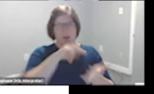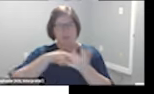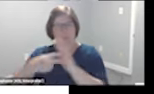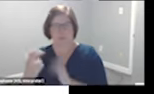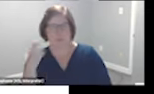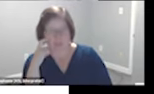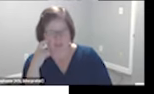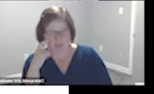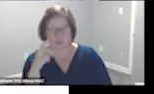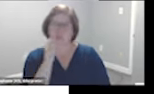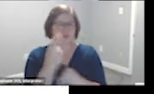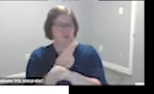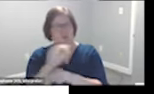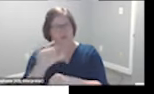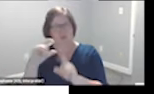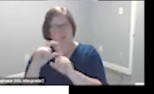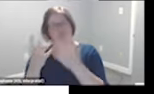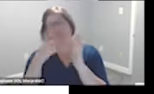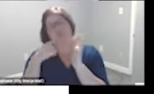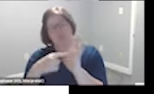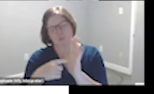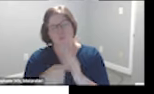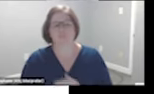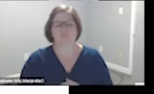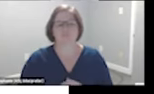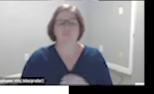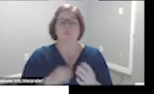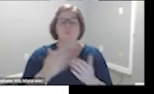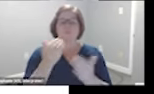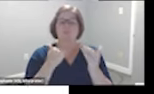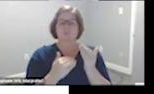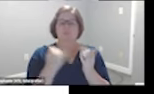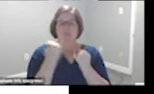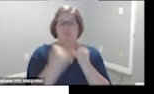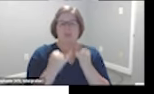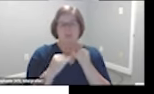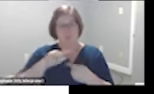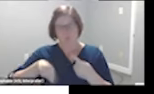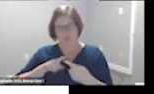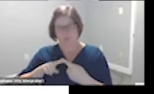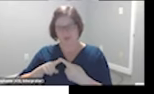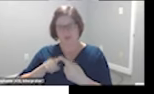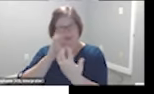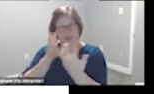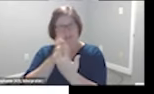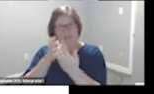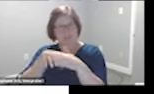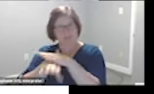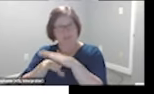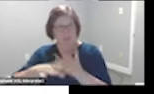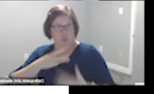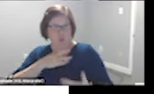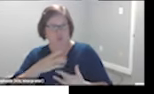And lastly, when an accessibility concern is brought to your attention, do you make a one-time change in accommodation, or do you make